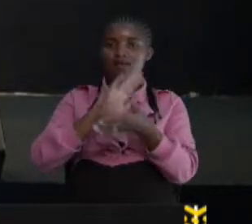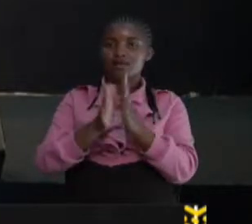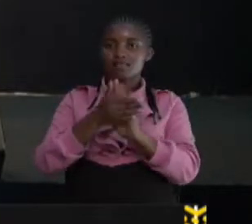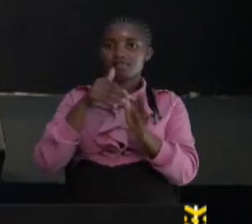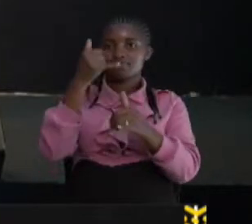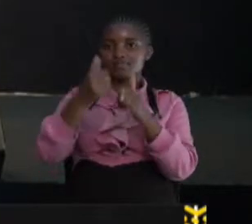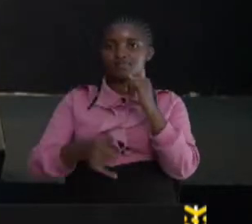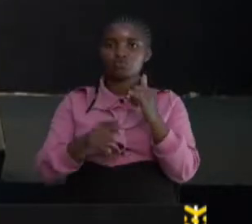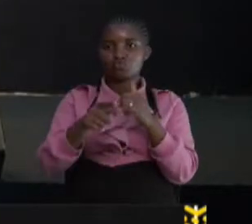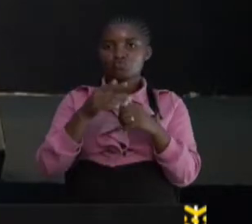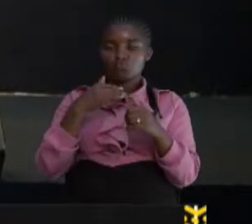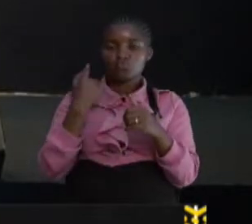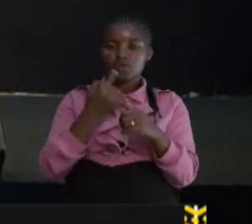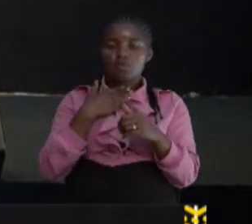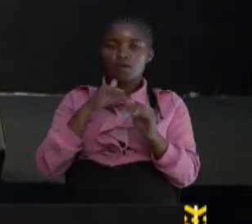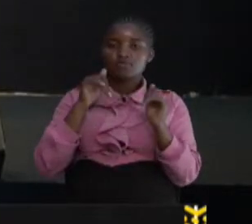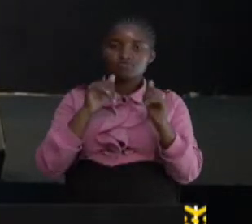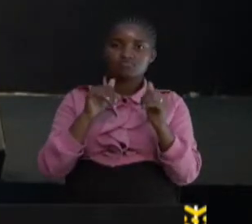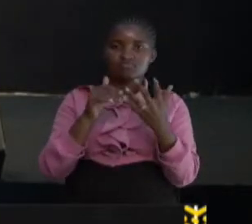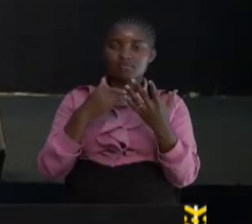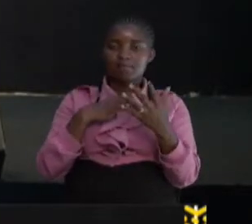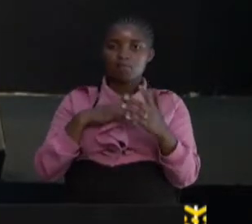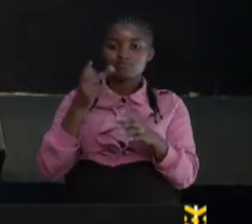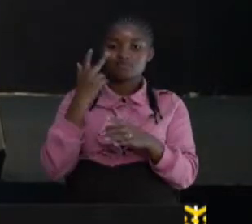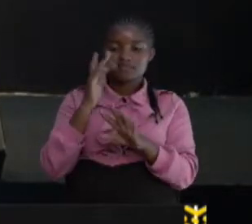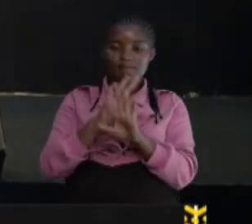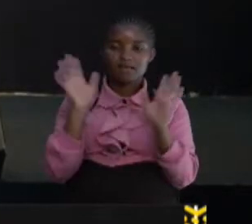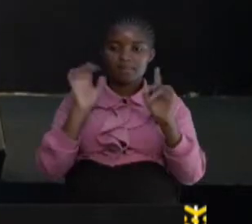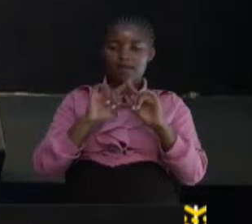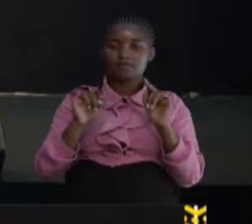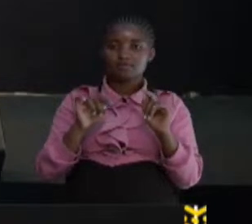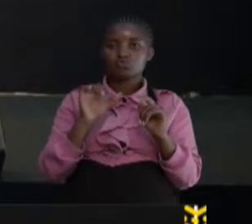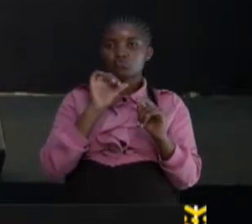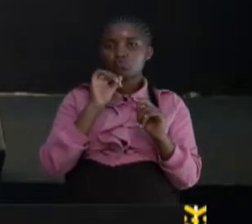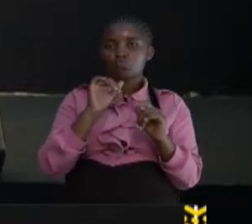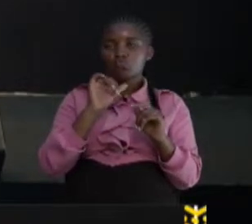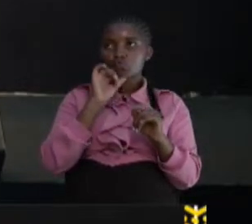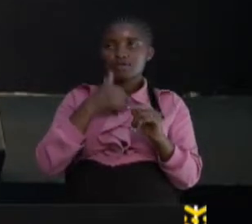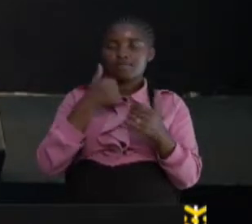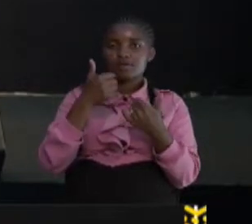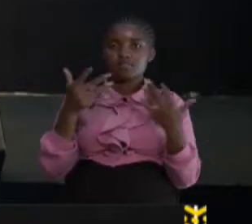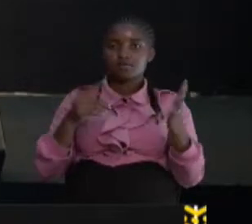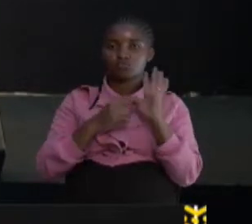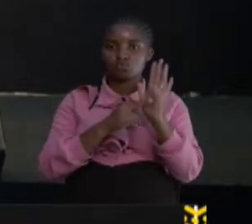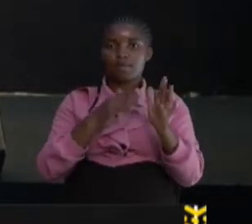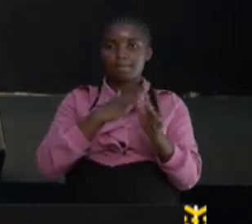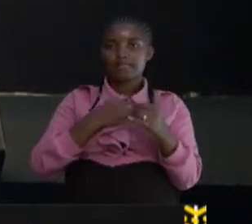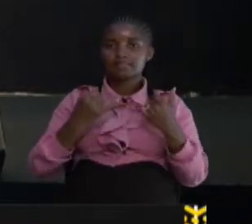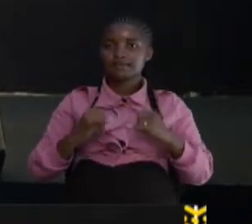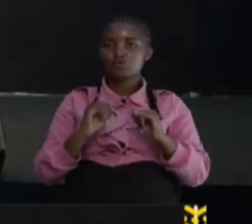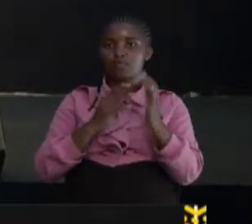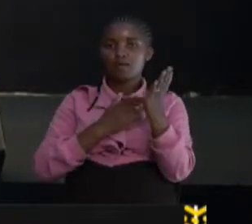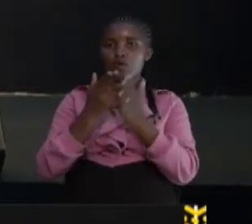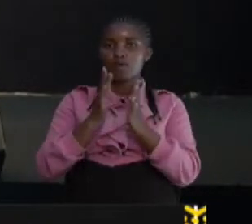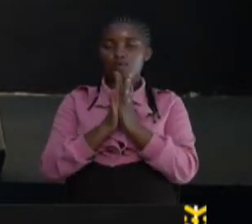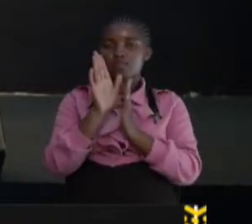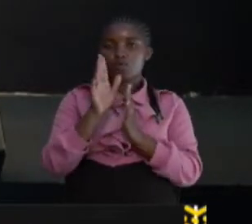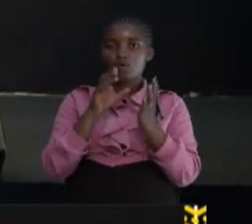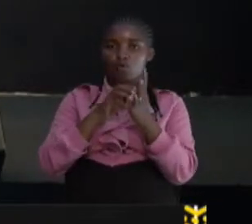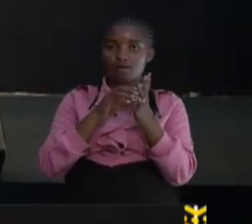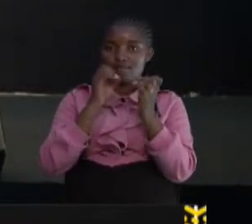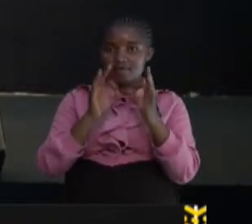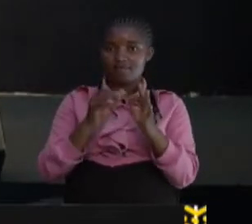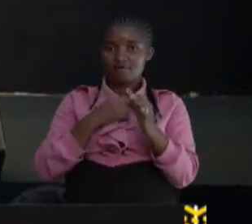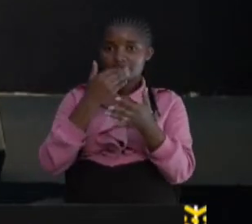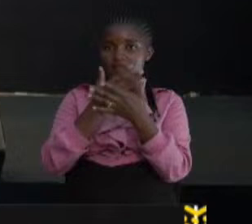clout chaser. You are all about clickbait, all right? So try as much as possible to be honest with your content. If something is going to happen